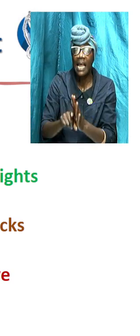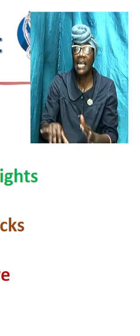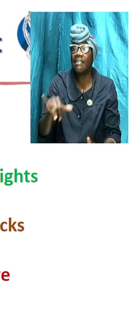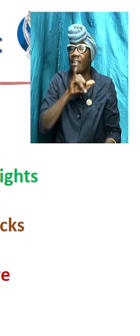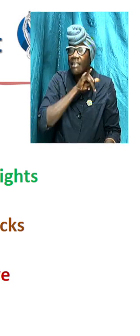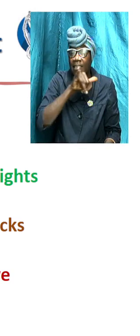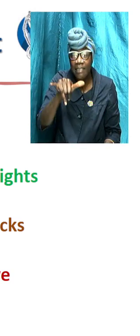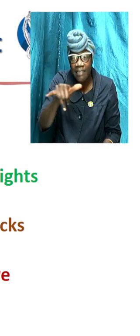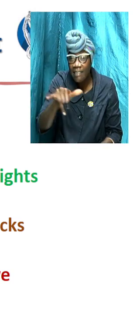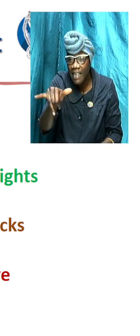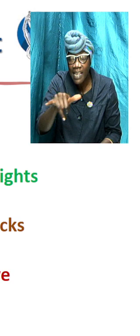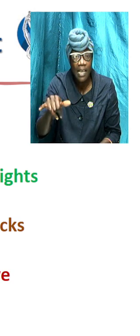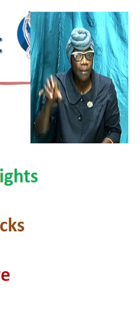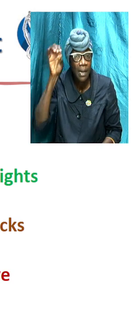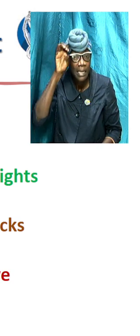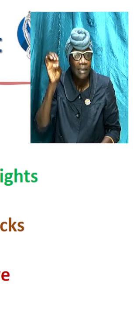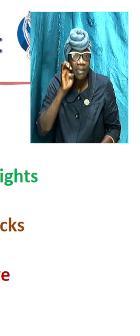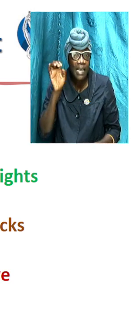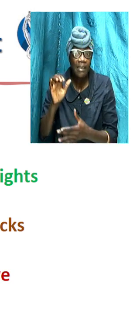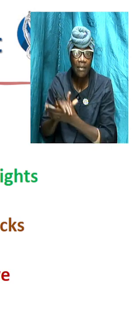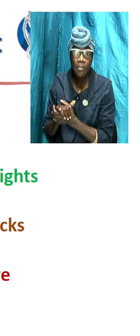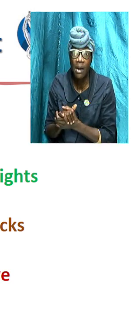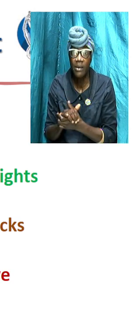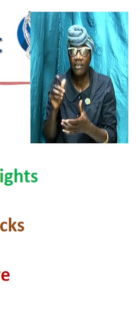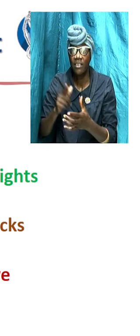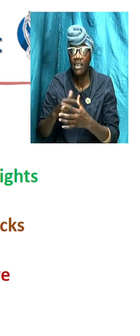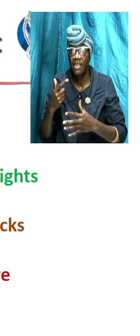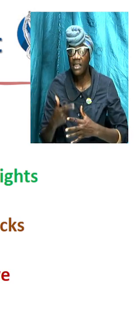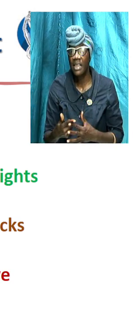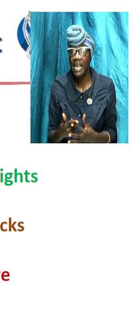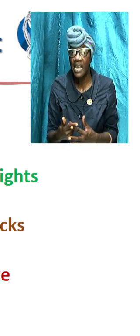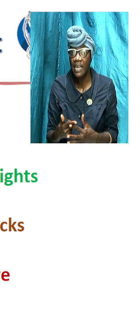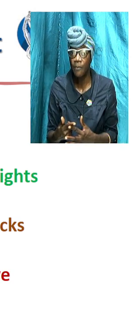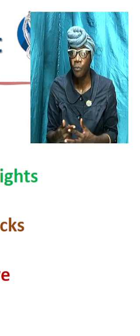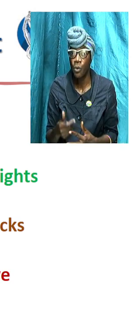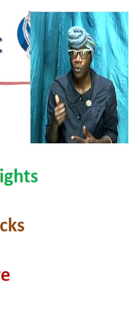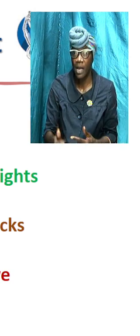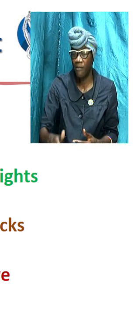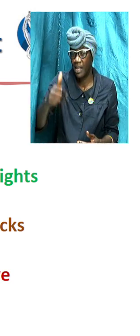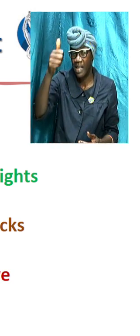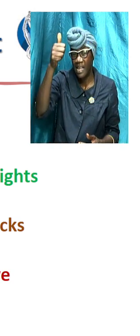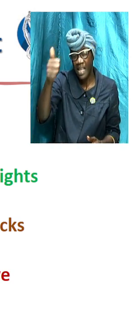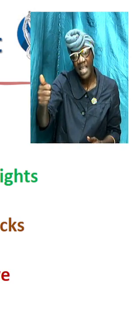marriages. Praise God. And then you have stuff like anti-gay